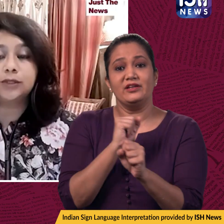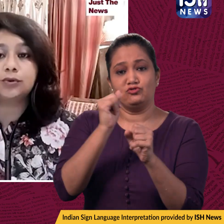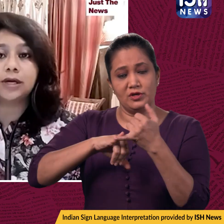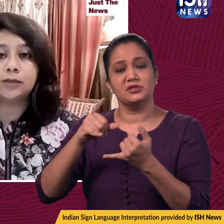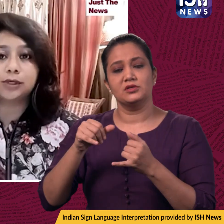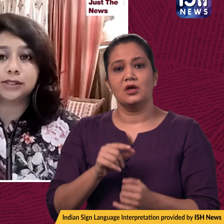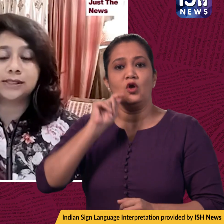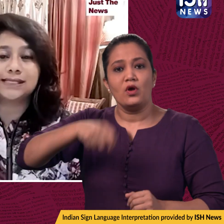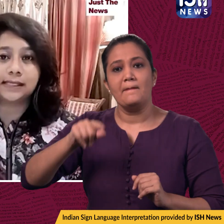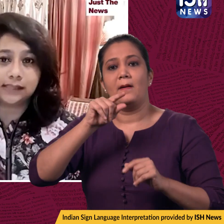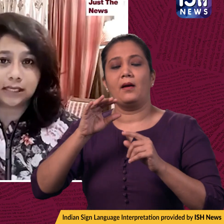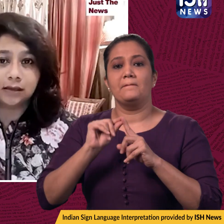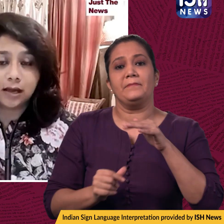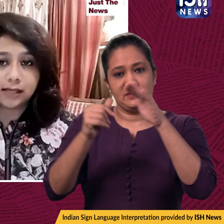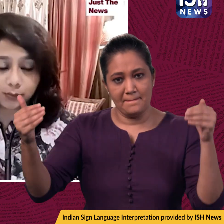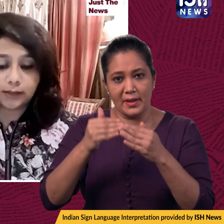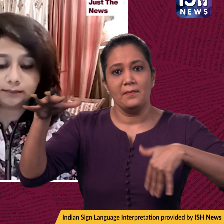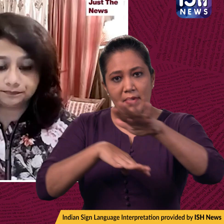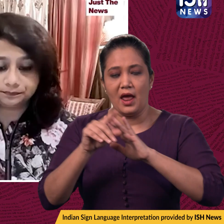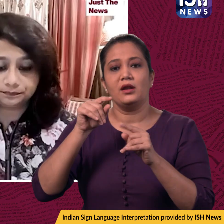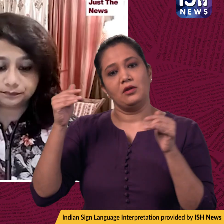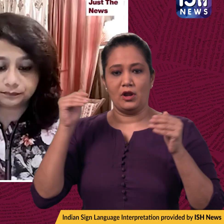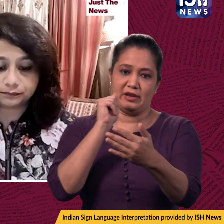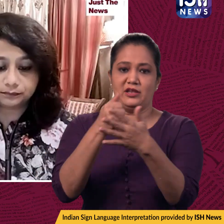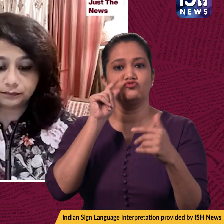meet with Ukrainian President Zelensky as well.